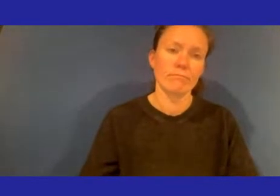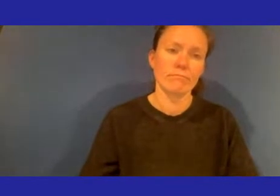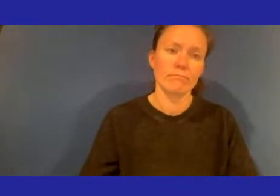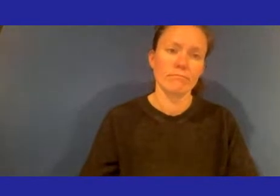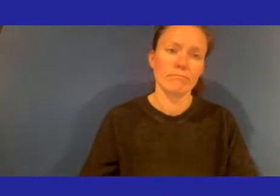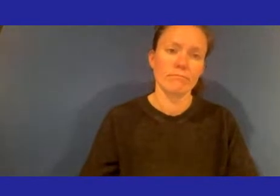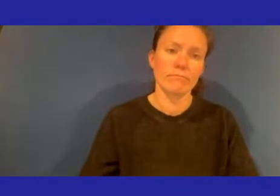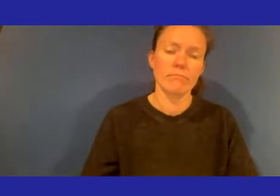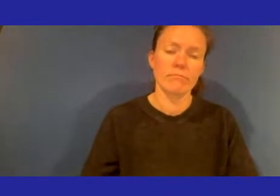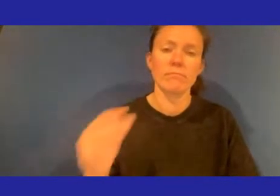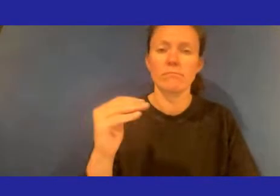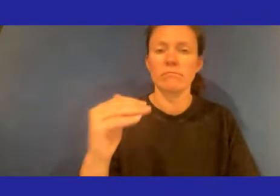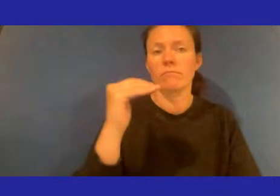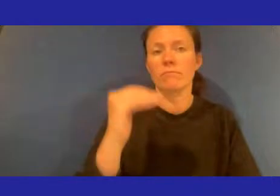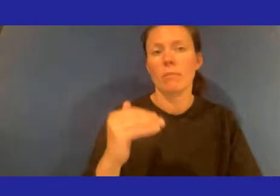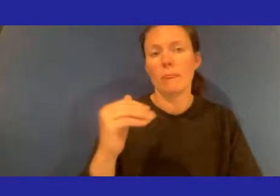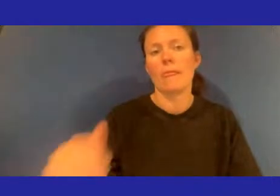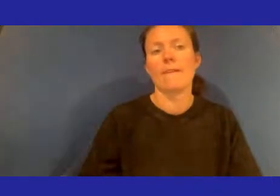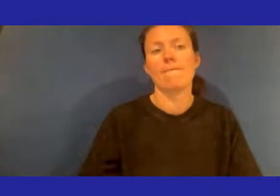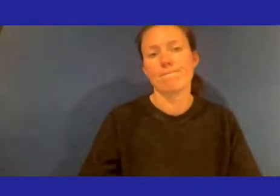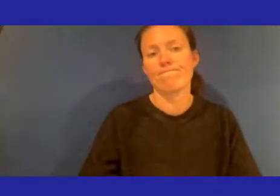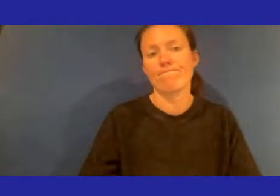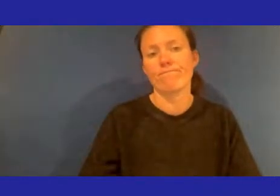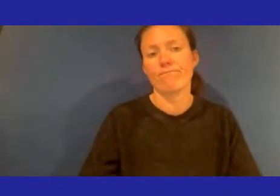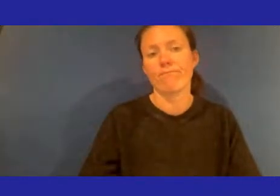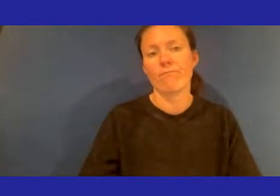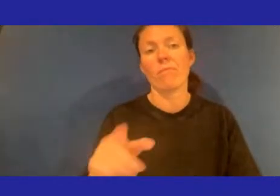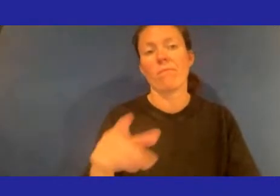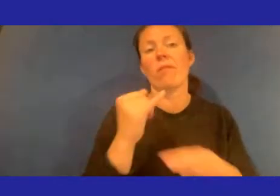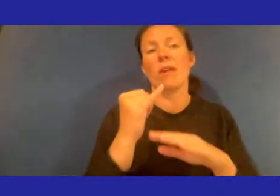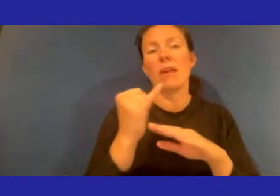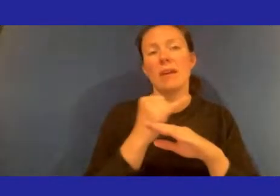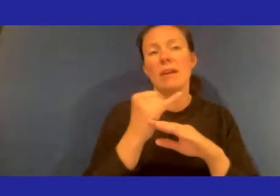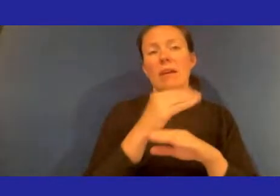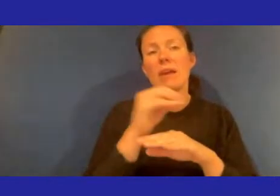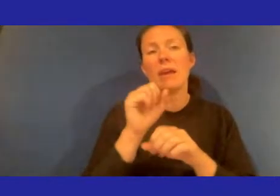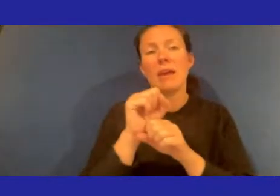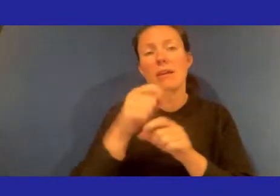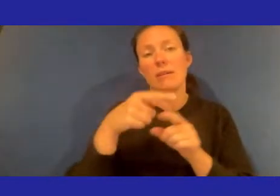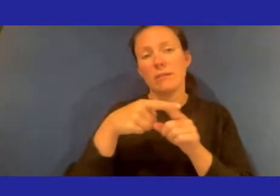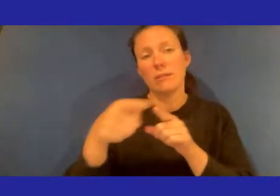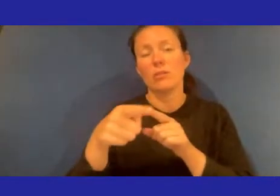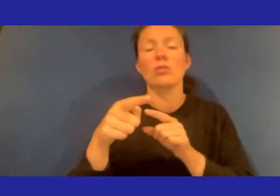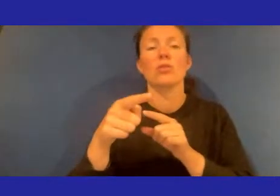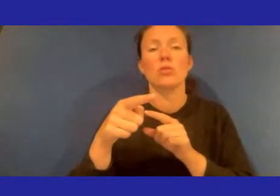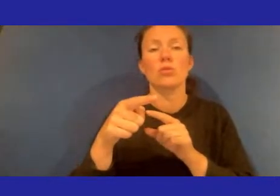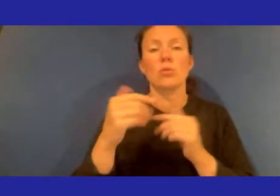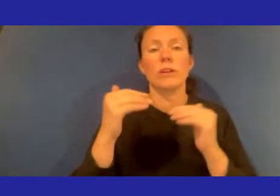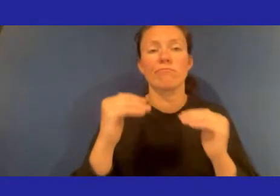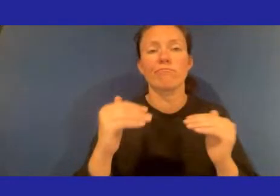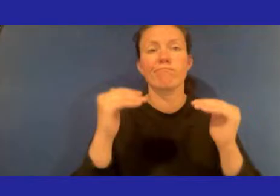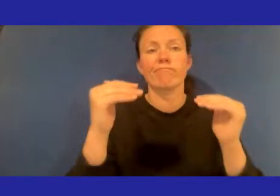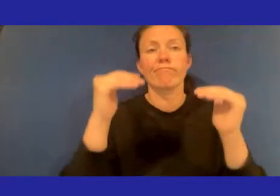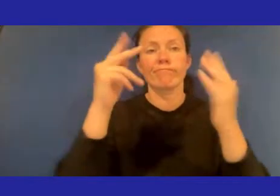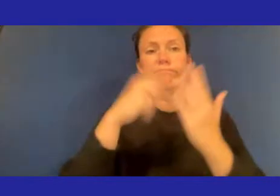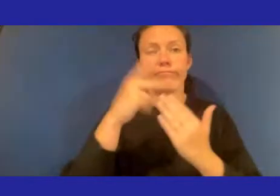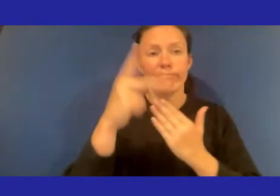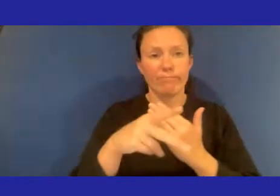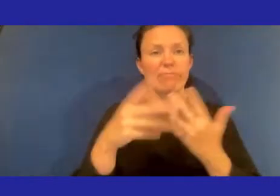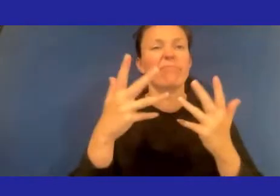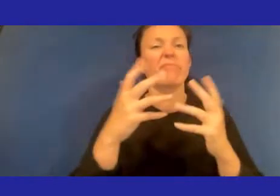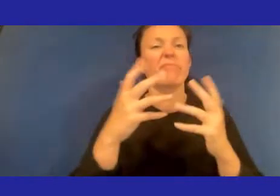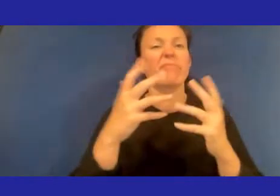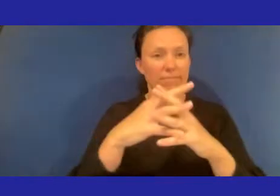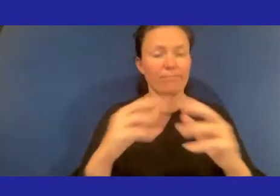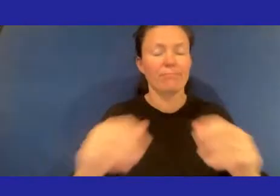Next, we have our internship and career ladder programs that have been implemented across health and hospitals. We